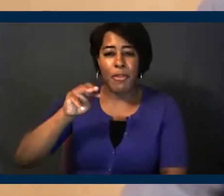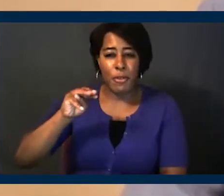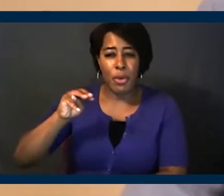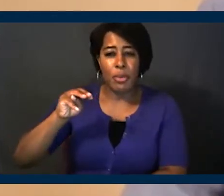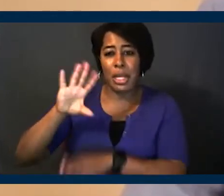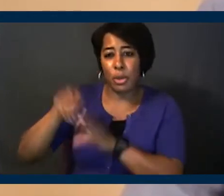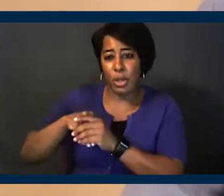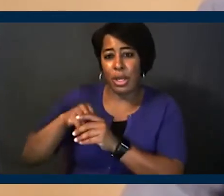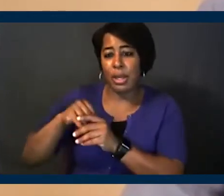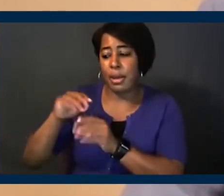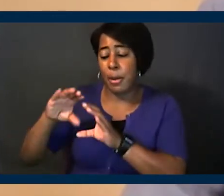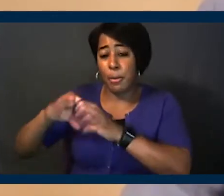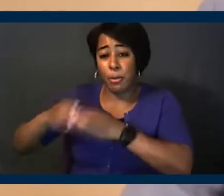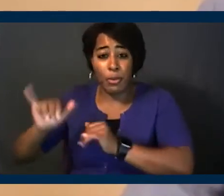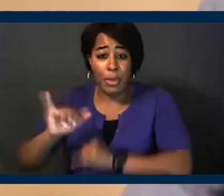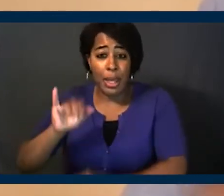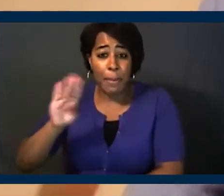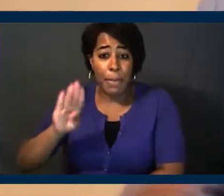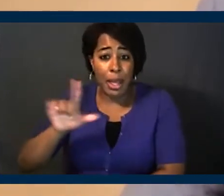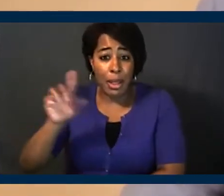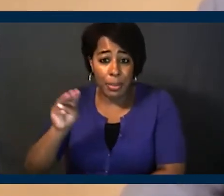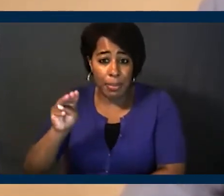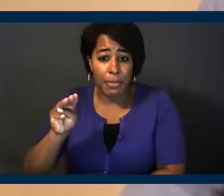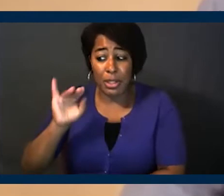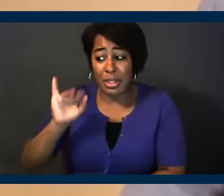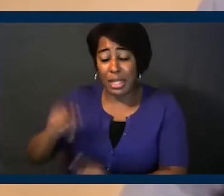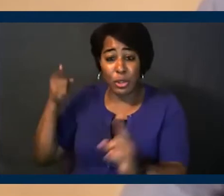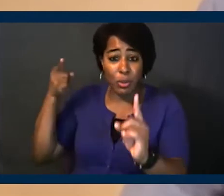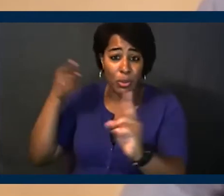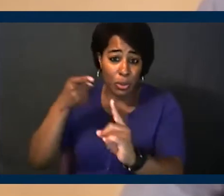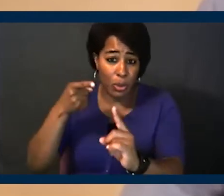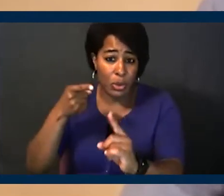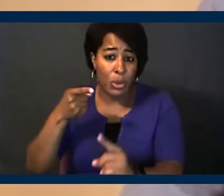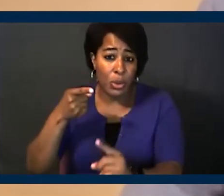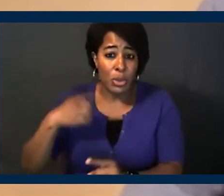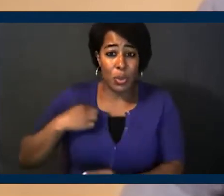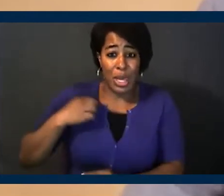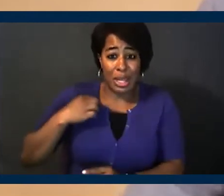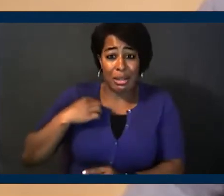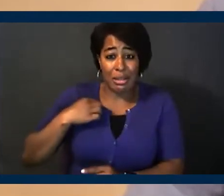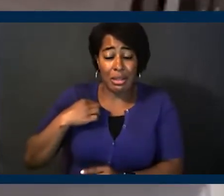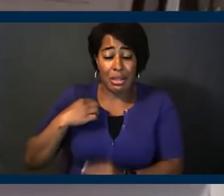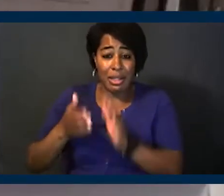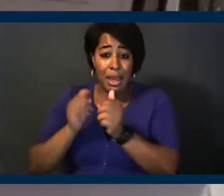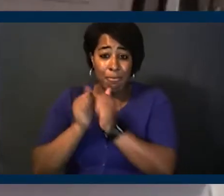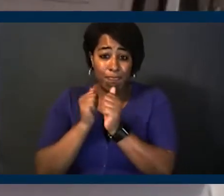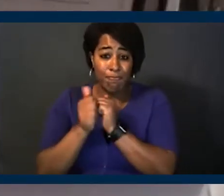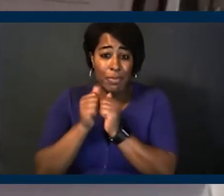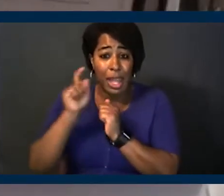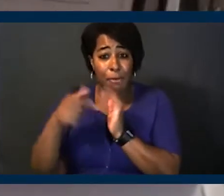they're not behind, because that is where we're going and candidates are gonna have to reflect that. And